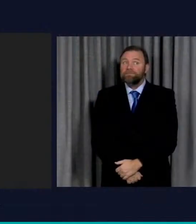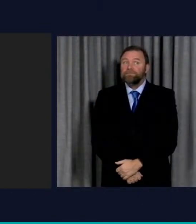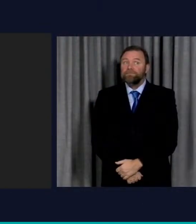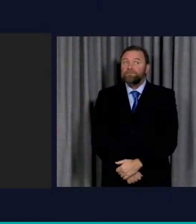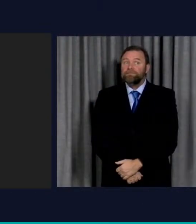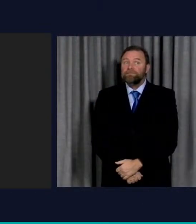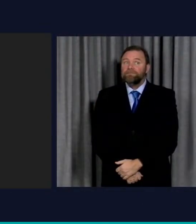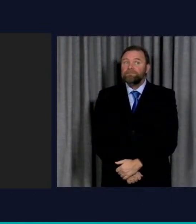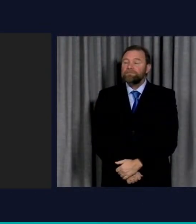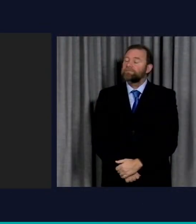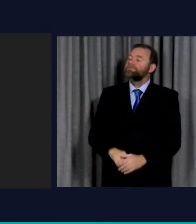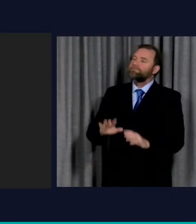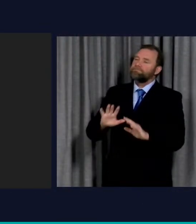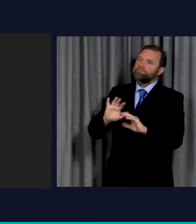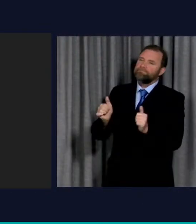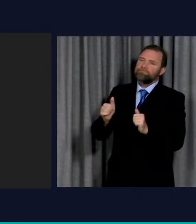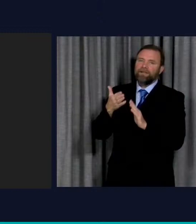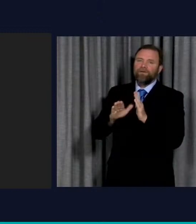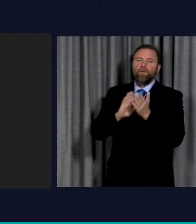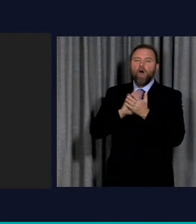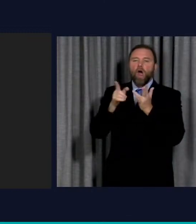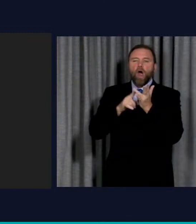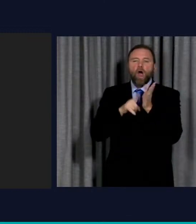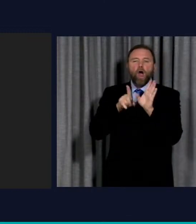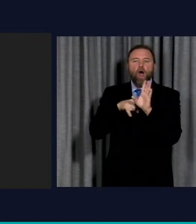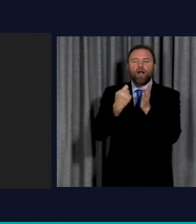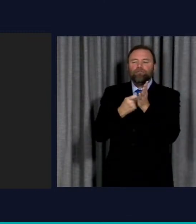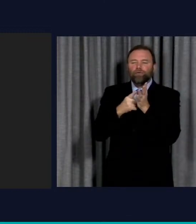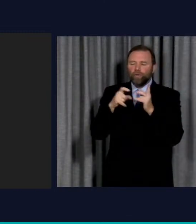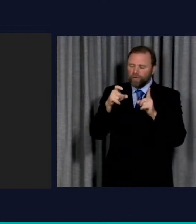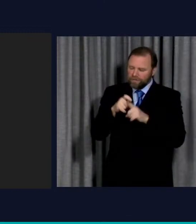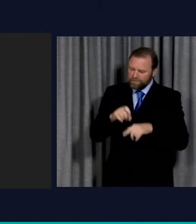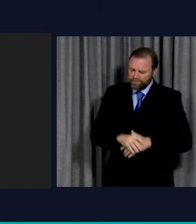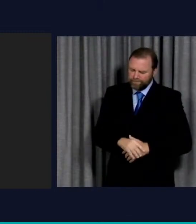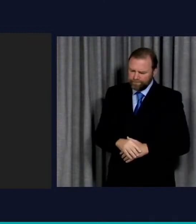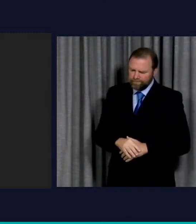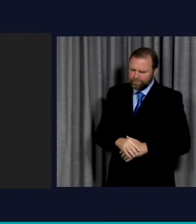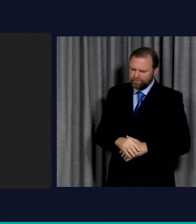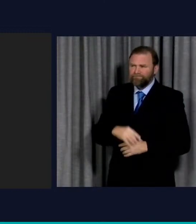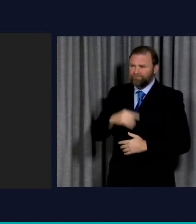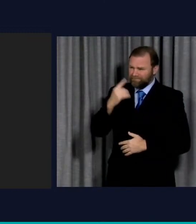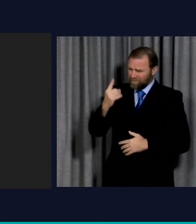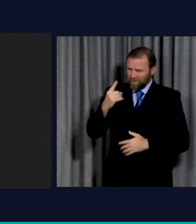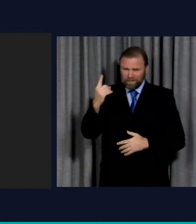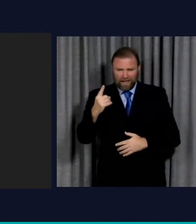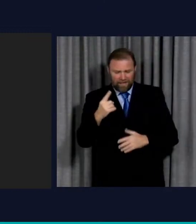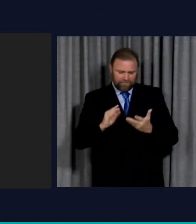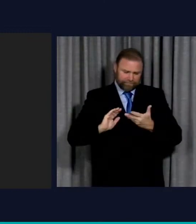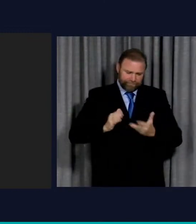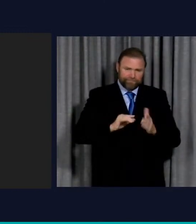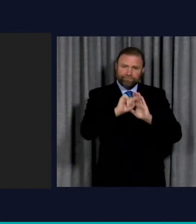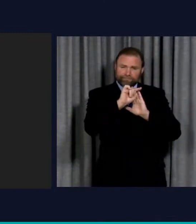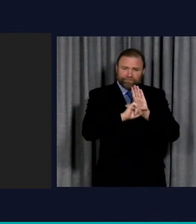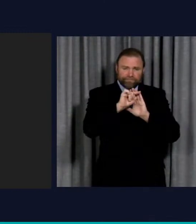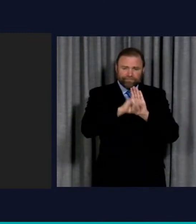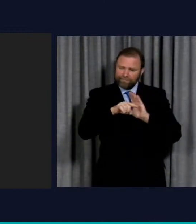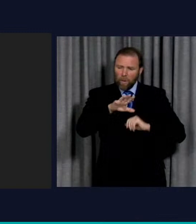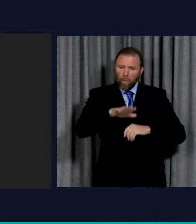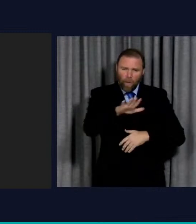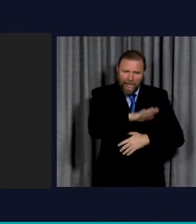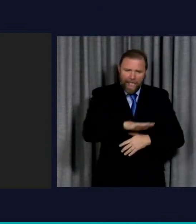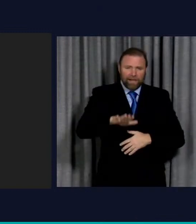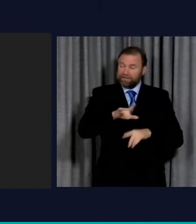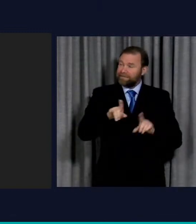Hello from Holyrood. First Minister, you're tightening restrictions in Wales as Nicola Sturgeon is here, but why are you